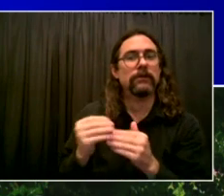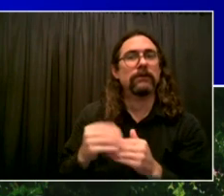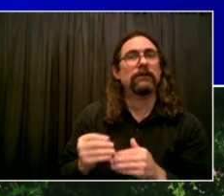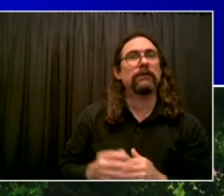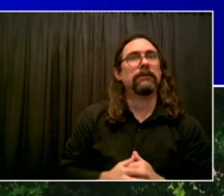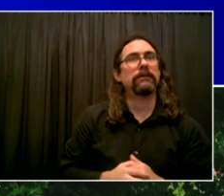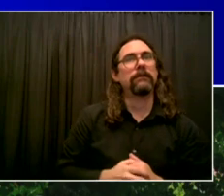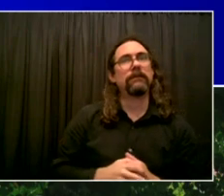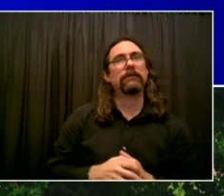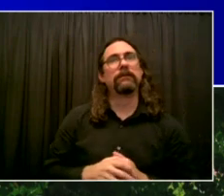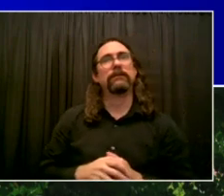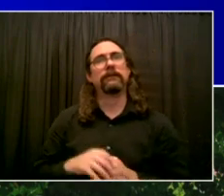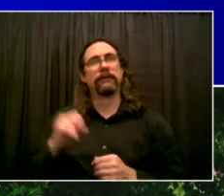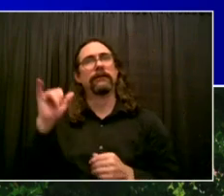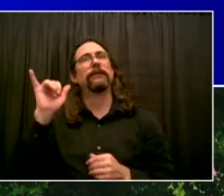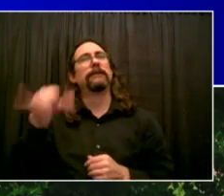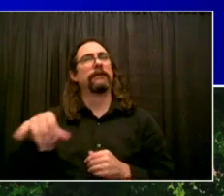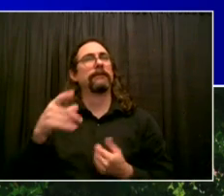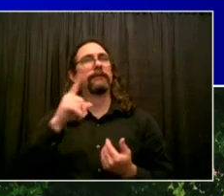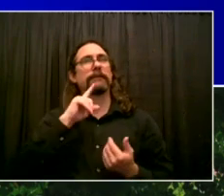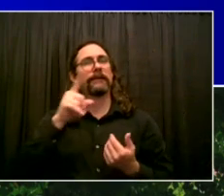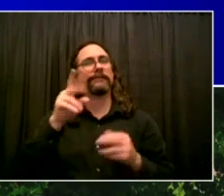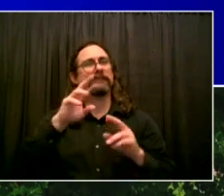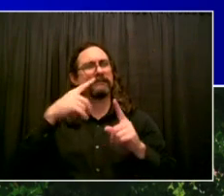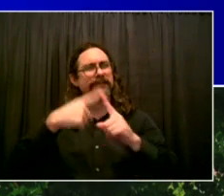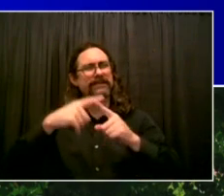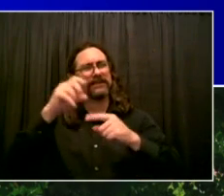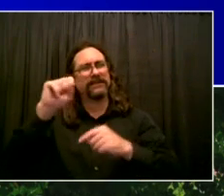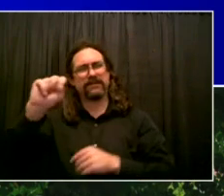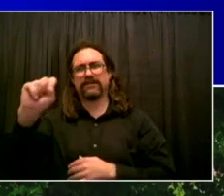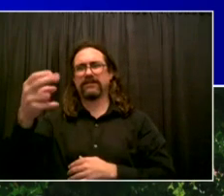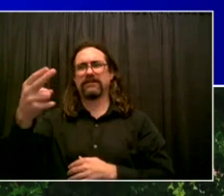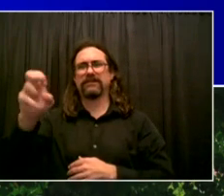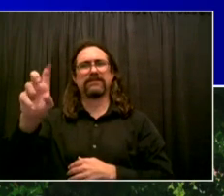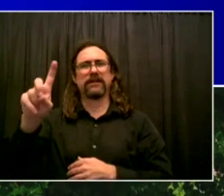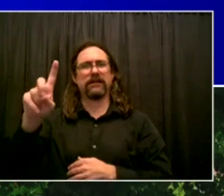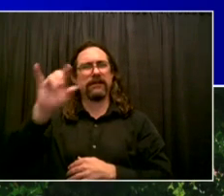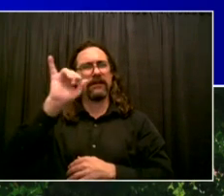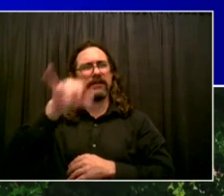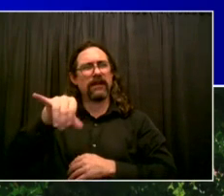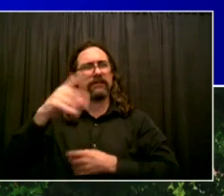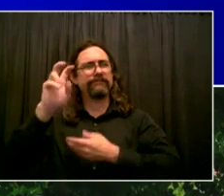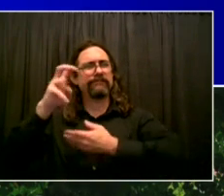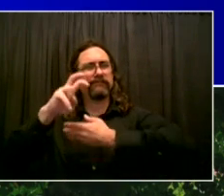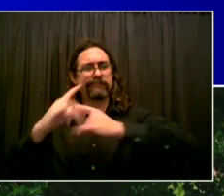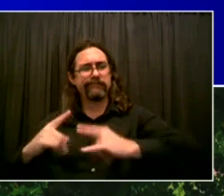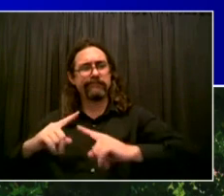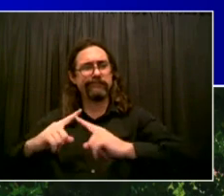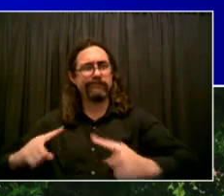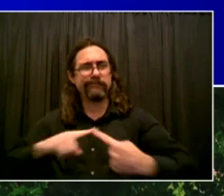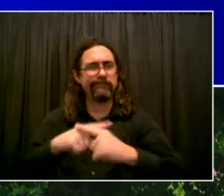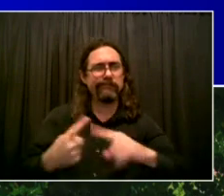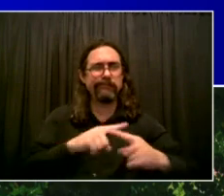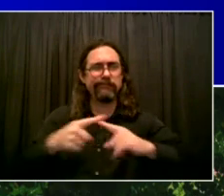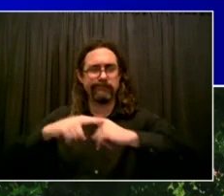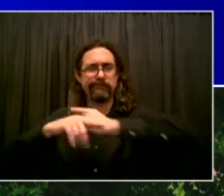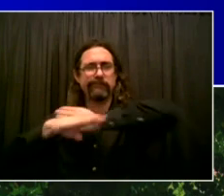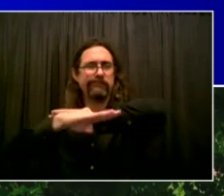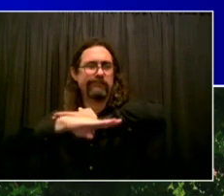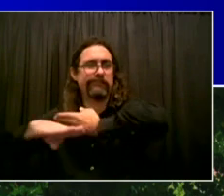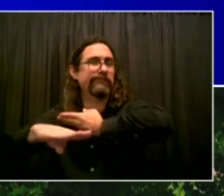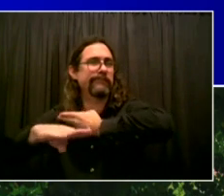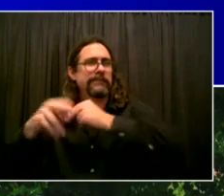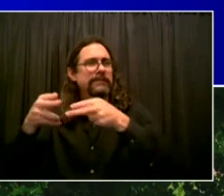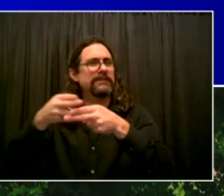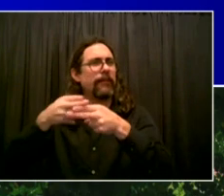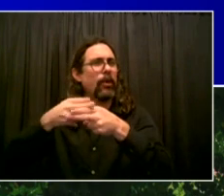the development's safer, it looks better, it's better for everyone. $16 million specifically is going to repair